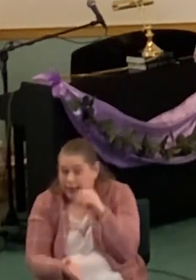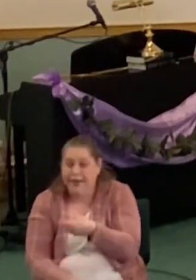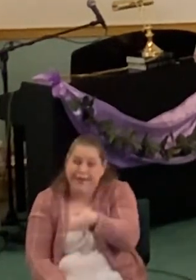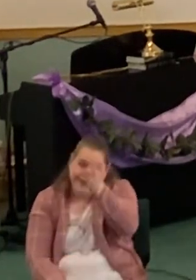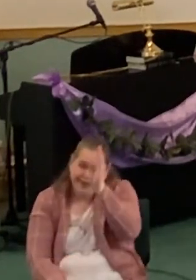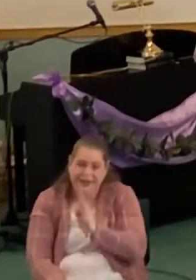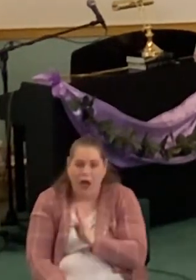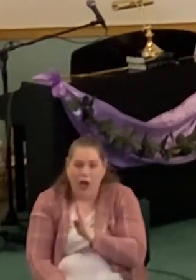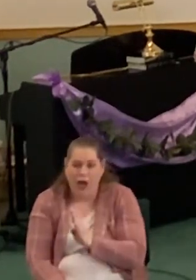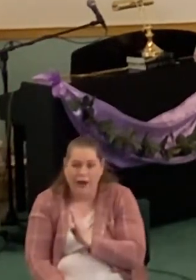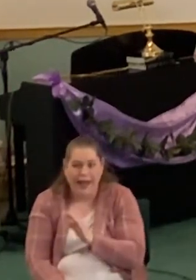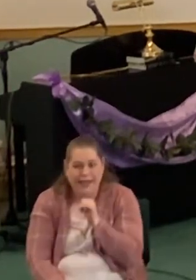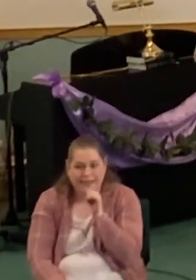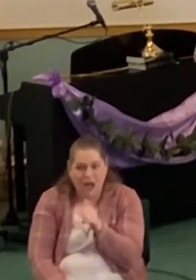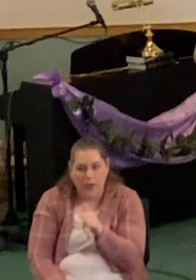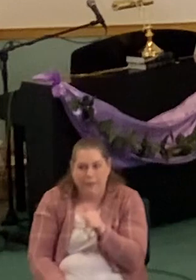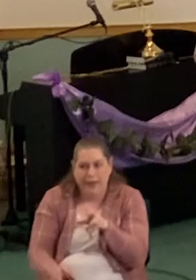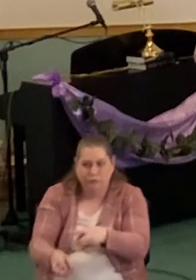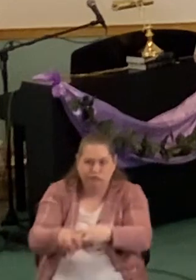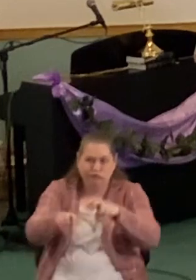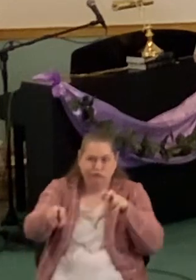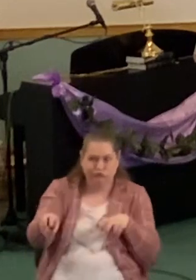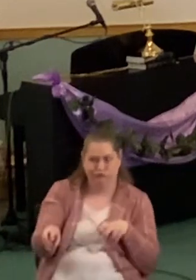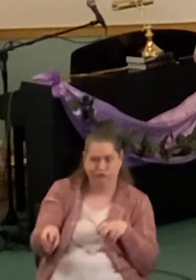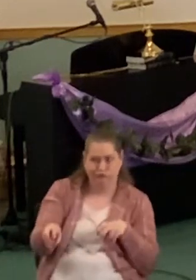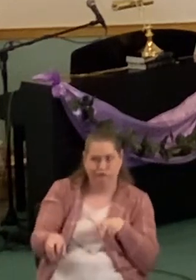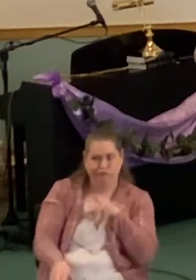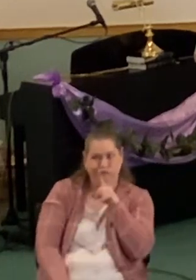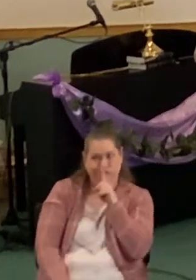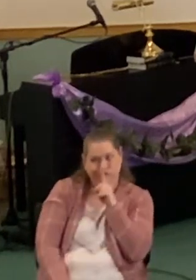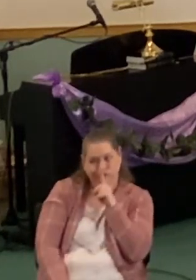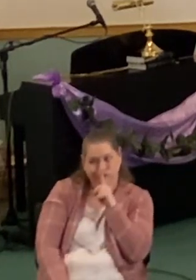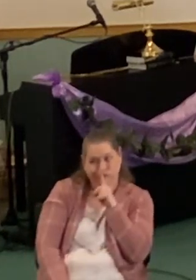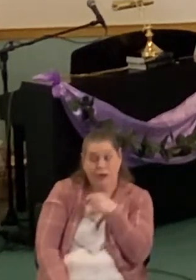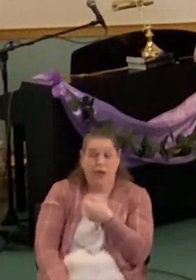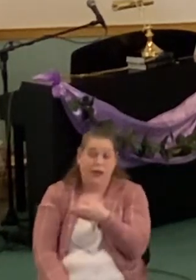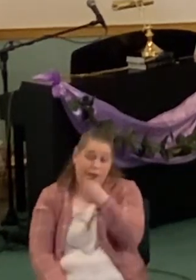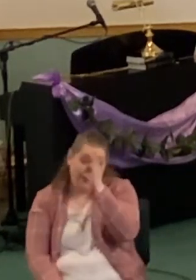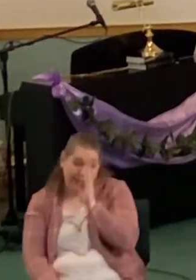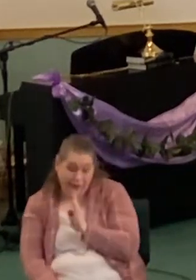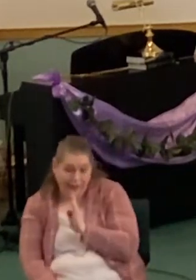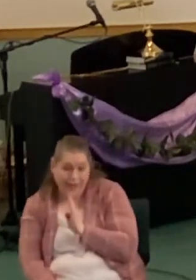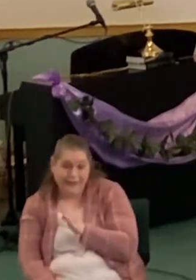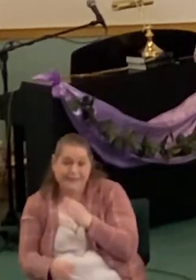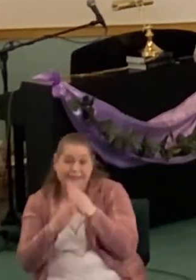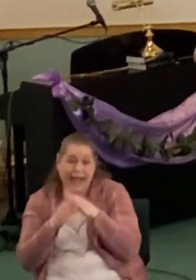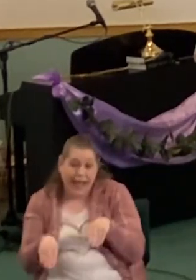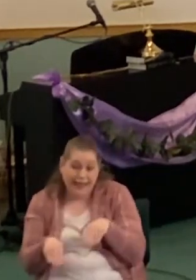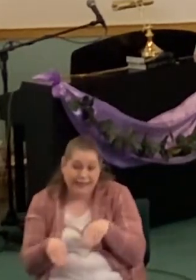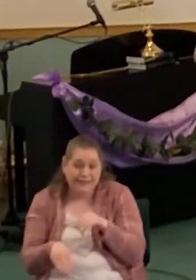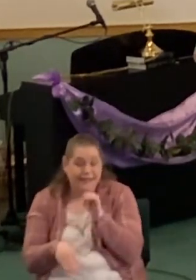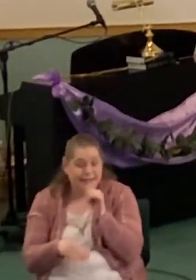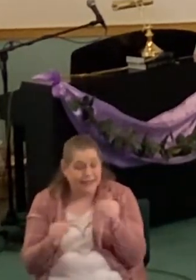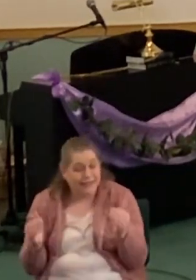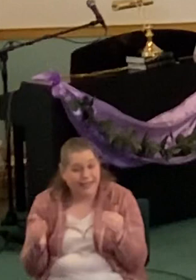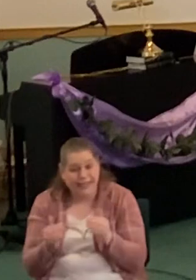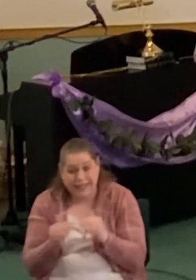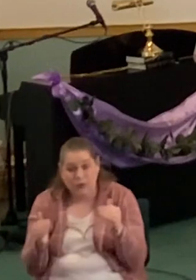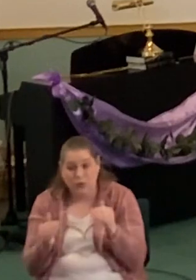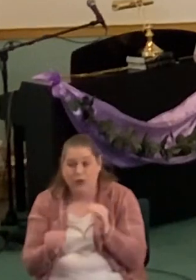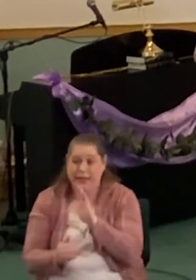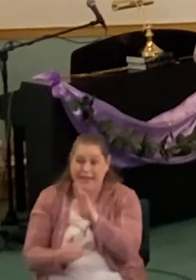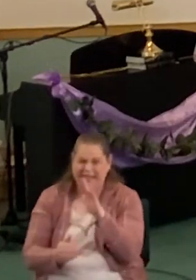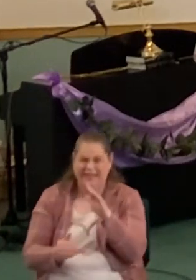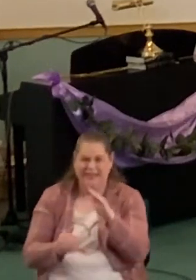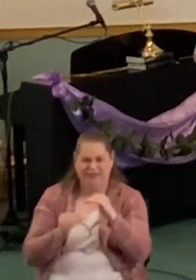been idle while Habakkuk has been crying out to God. He is learning that God's silence does not equal God's